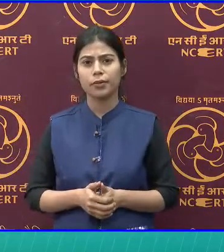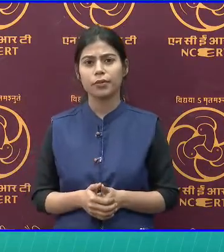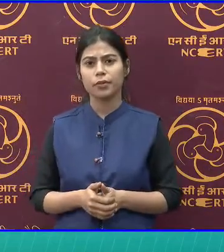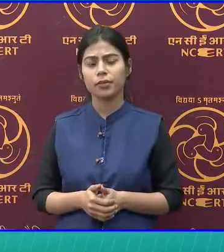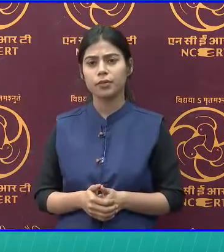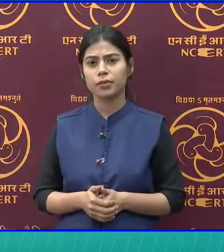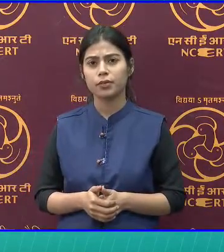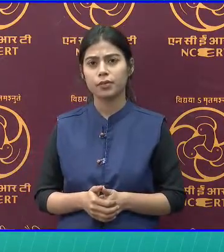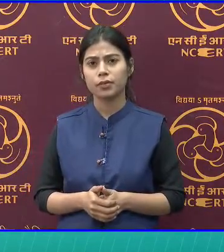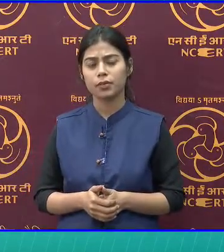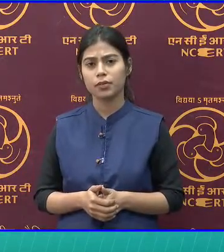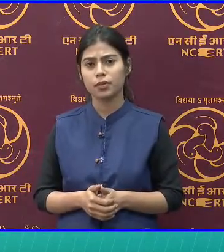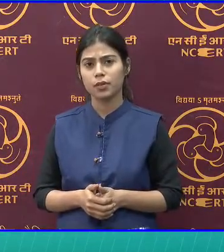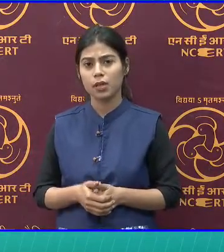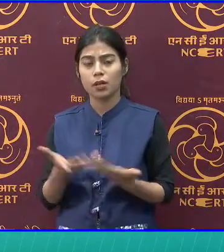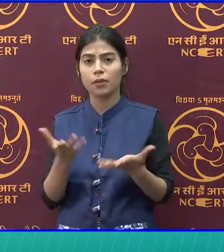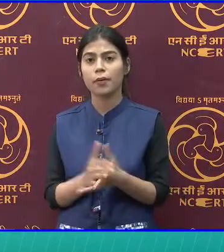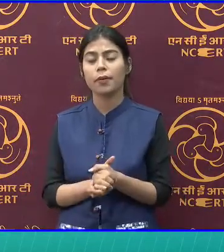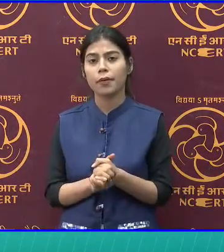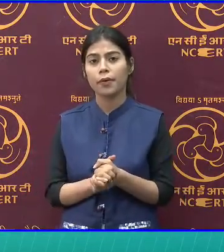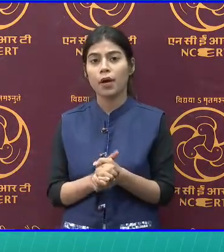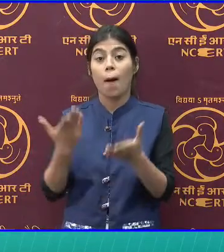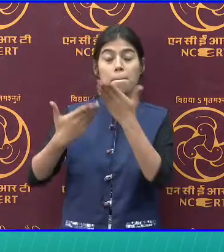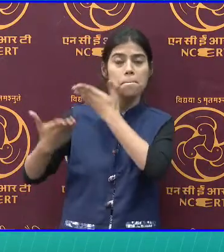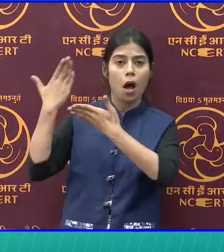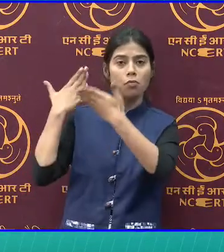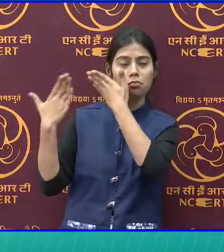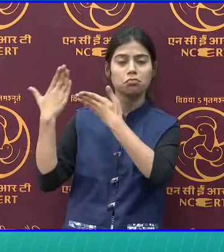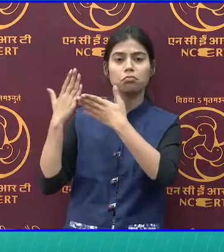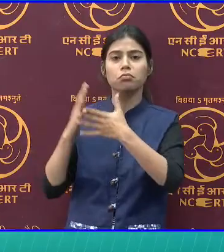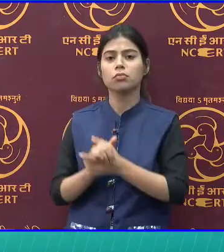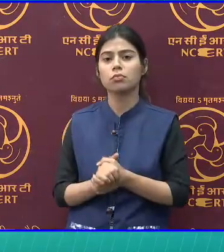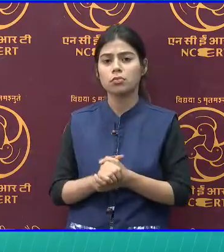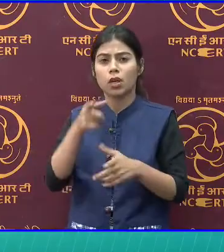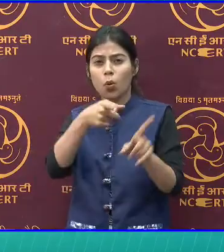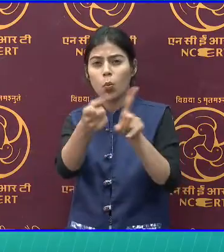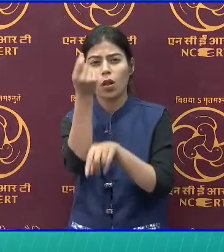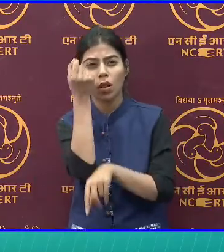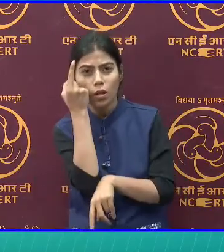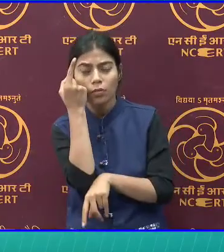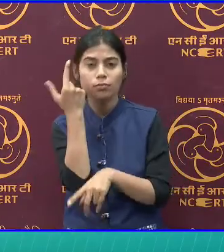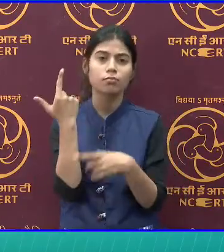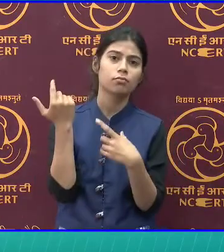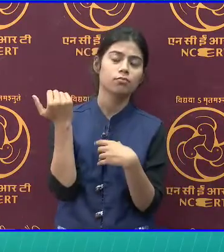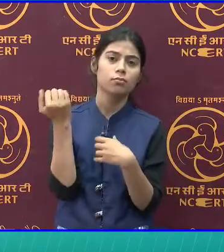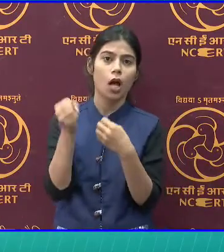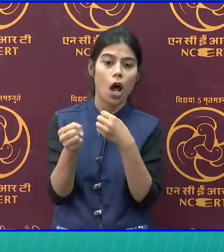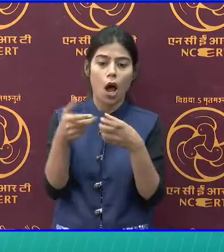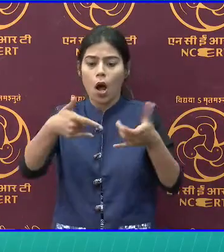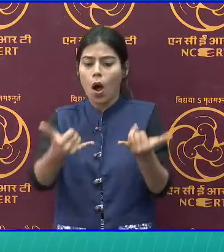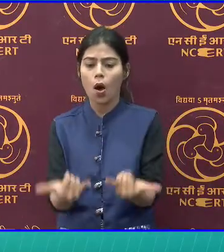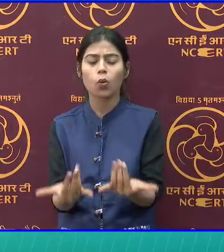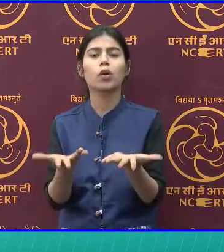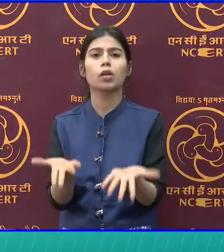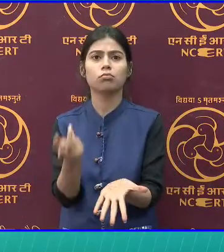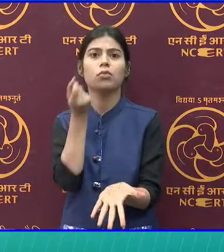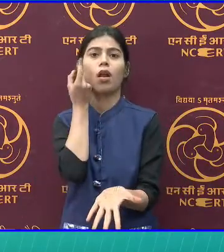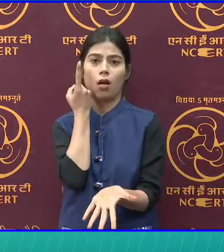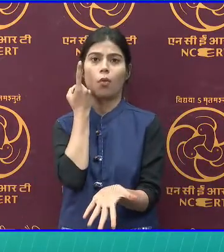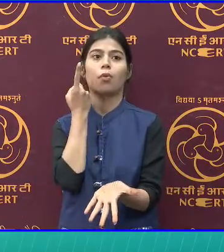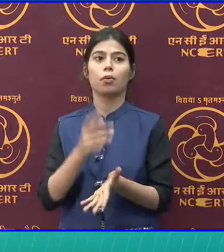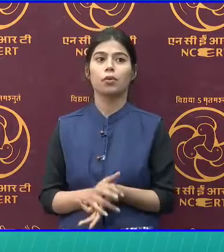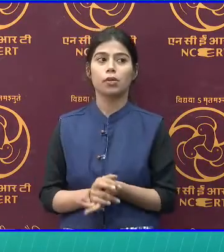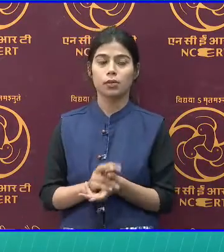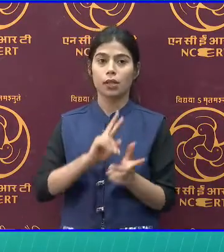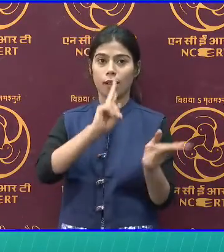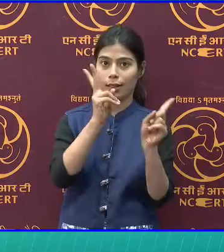snippets of the history, the past, so that we will understand something about the current actually. So that is why the second